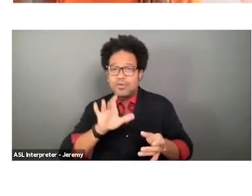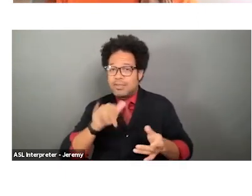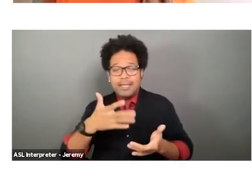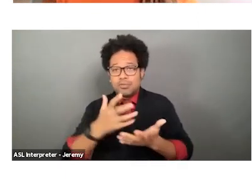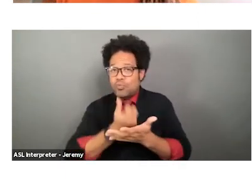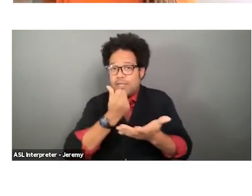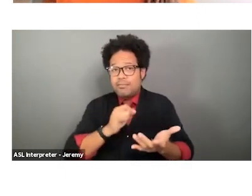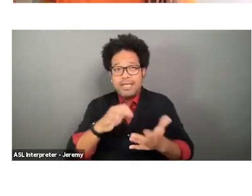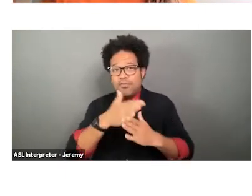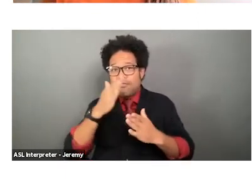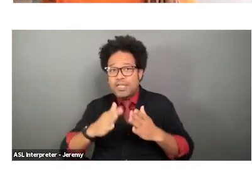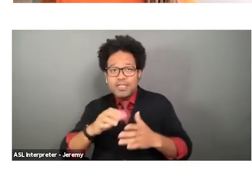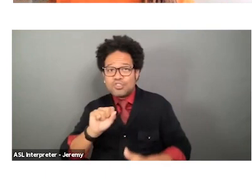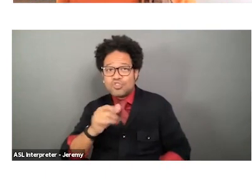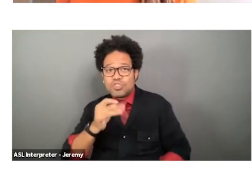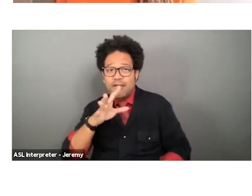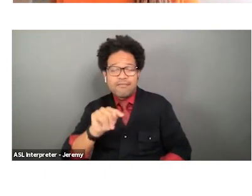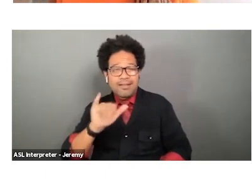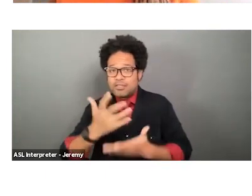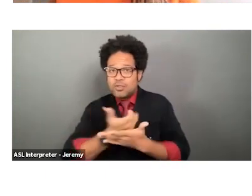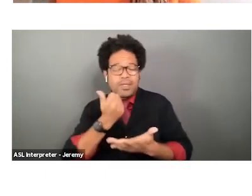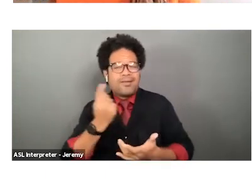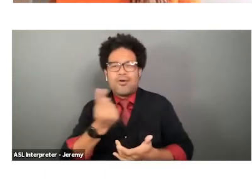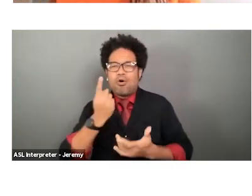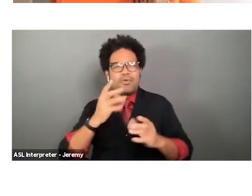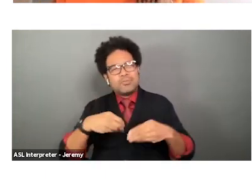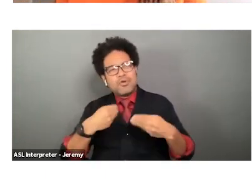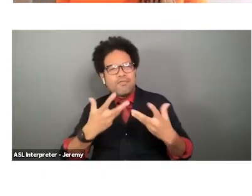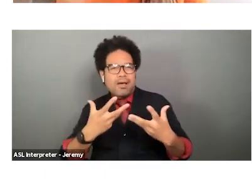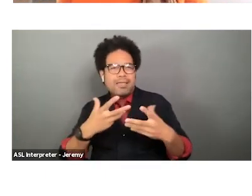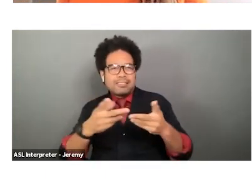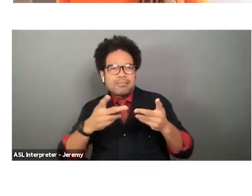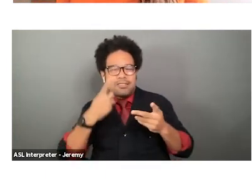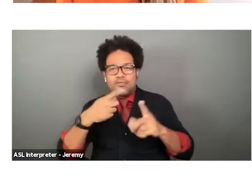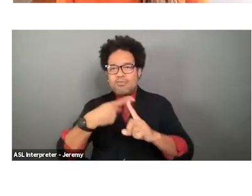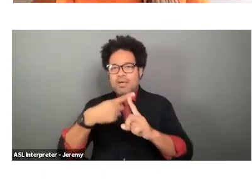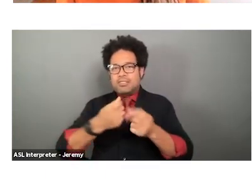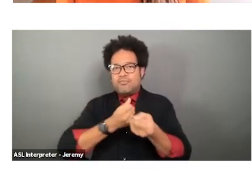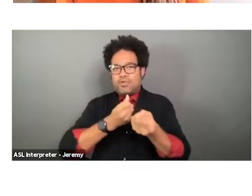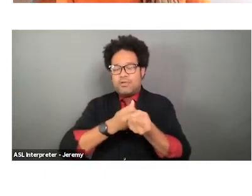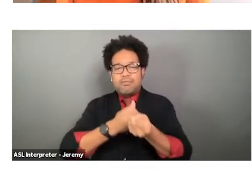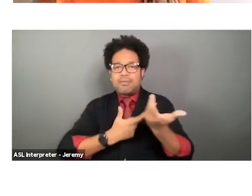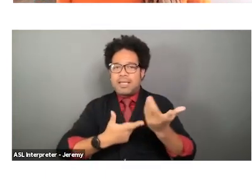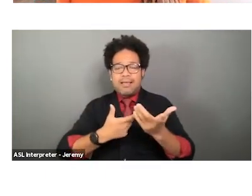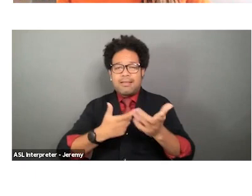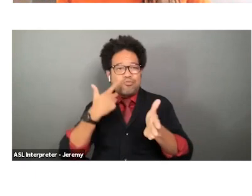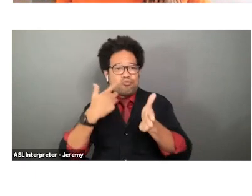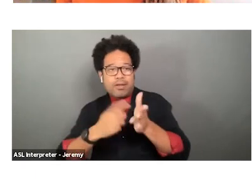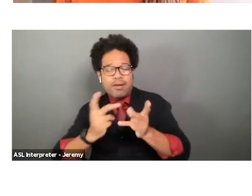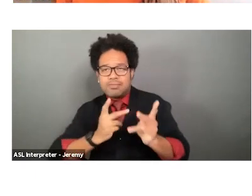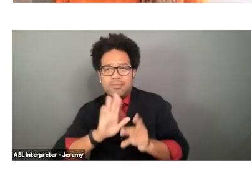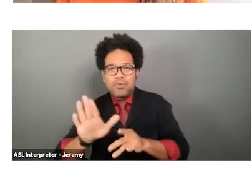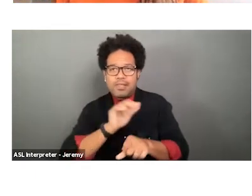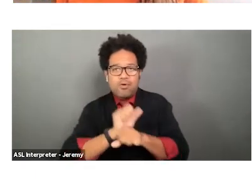like always make sure that you are providing spaces for that positive reinforcement and shouting people out and recognizing what they're doing so